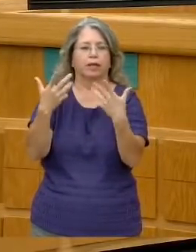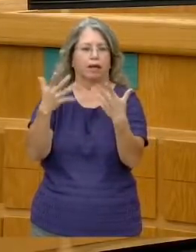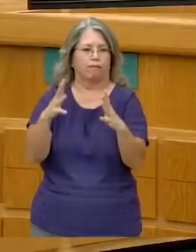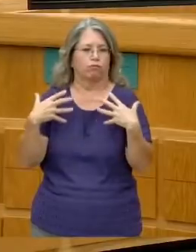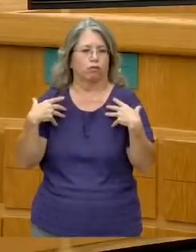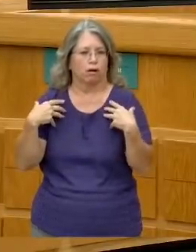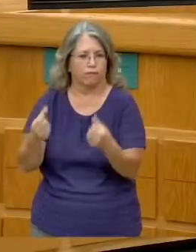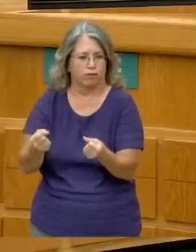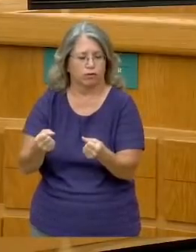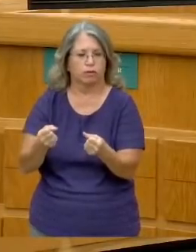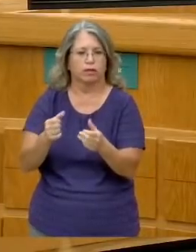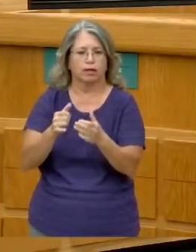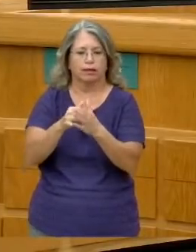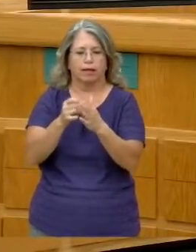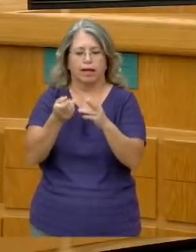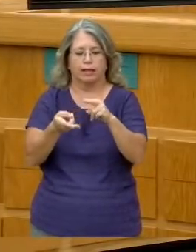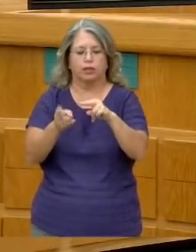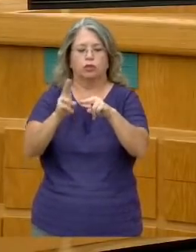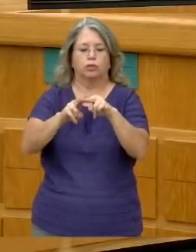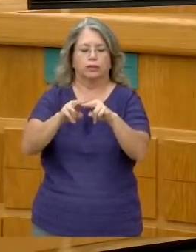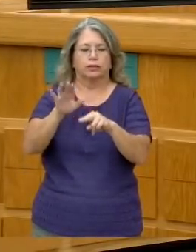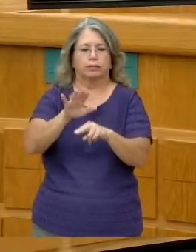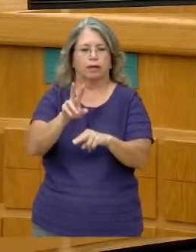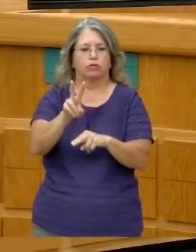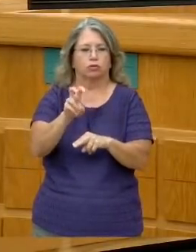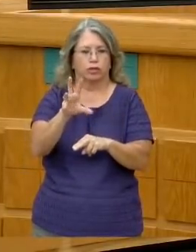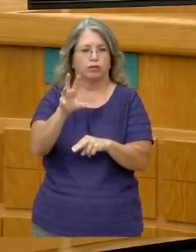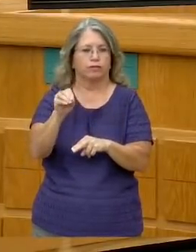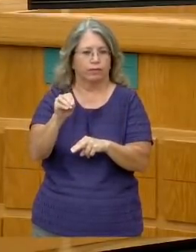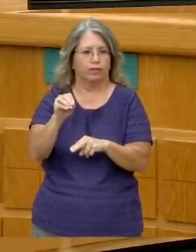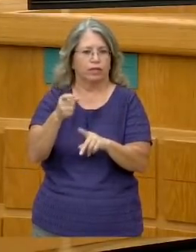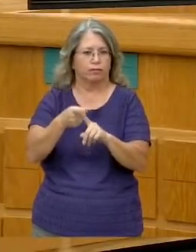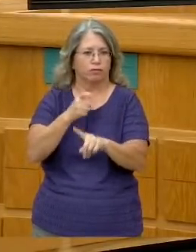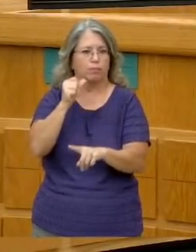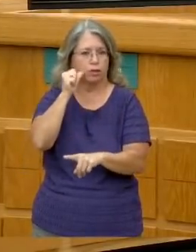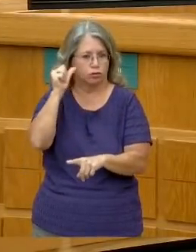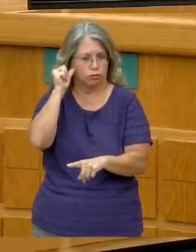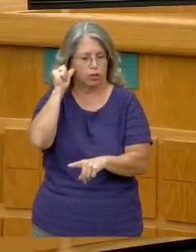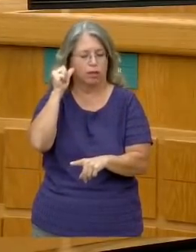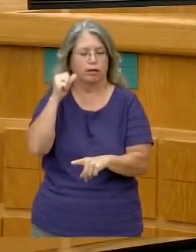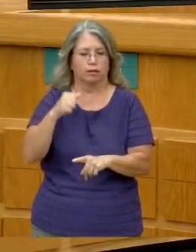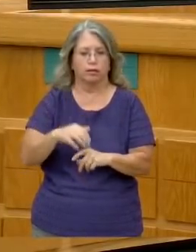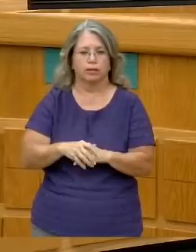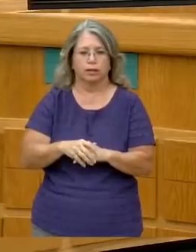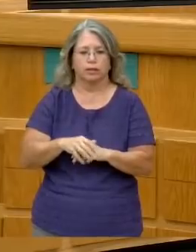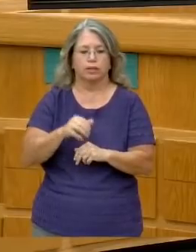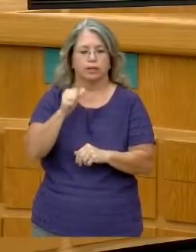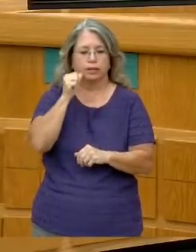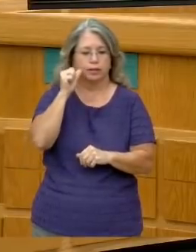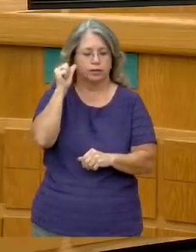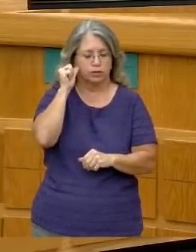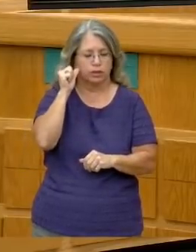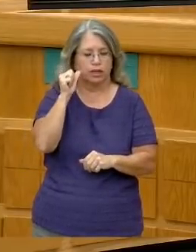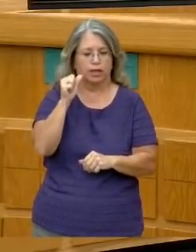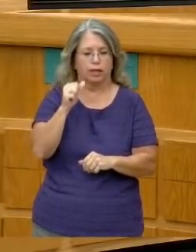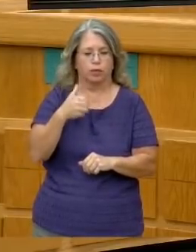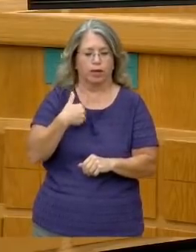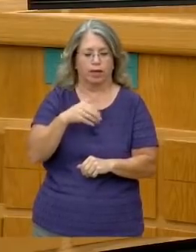COVID-19. It's up about 250 people since yesterday. So yesterday there